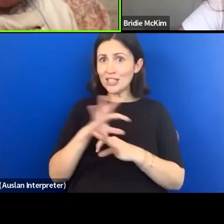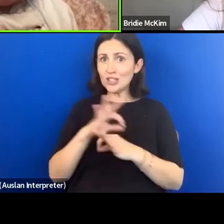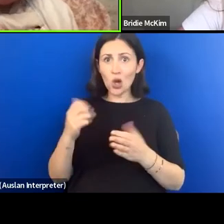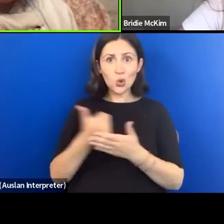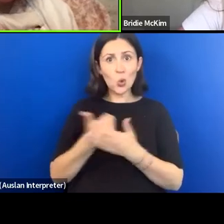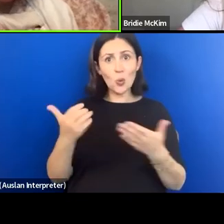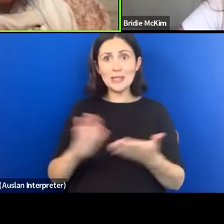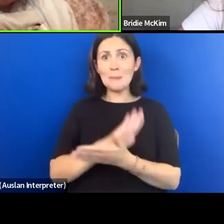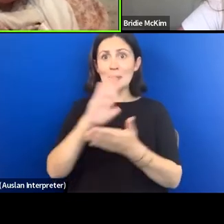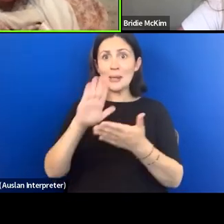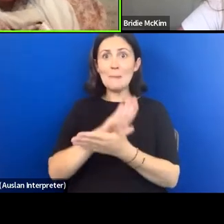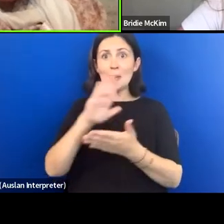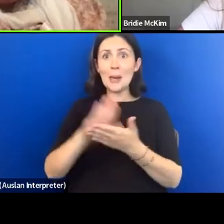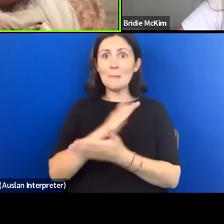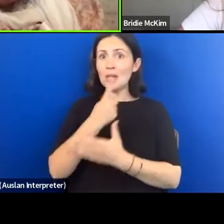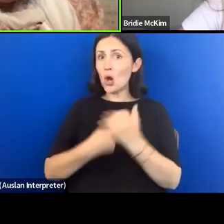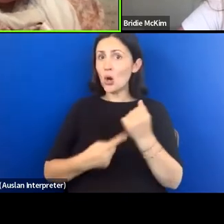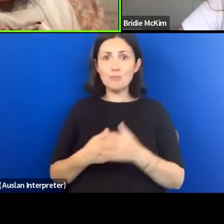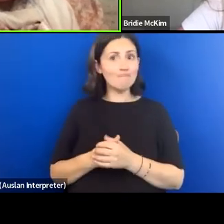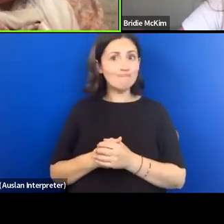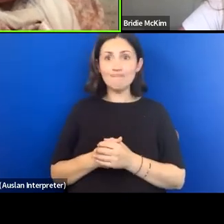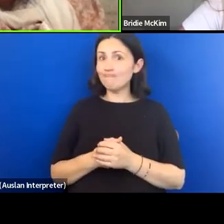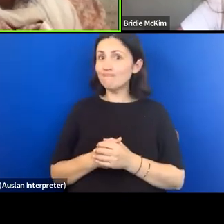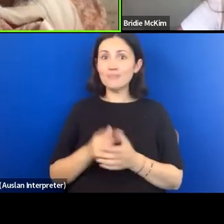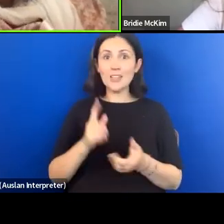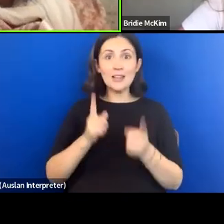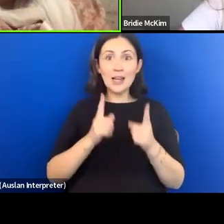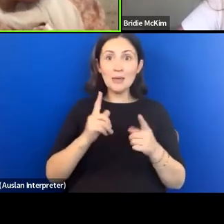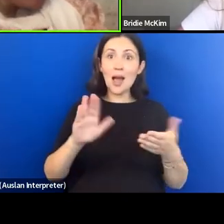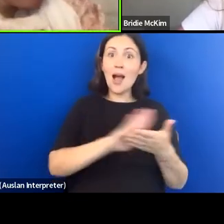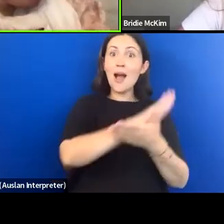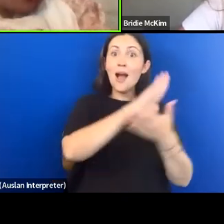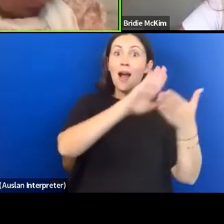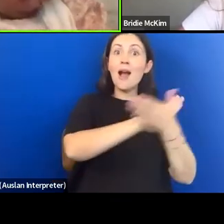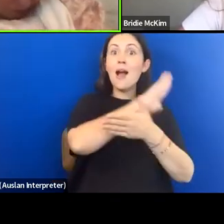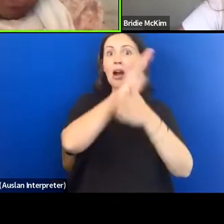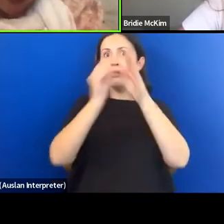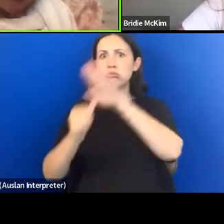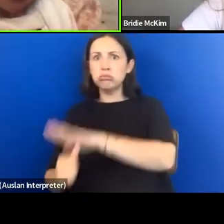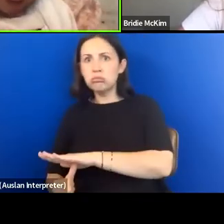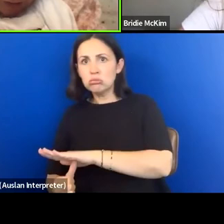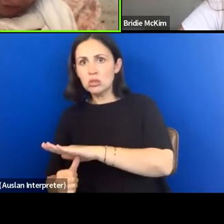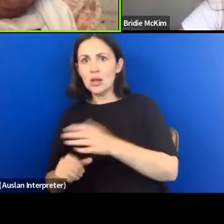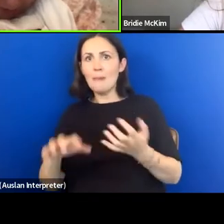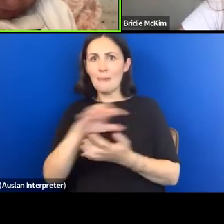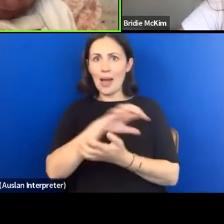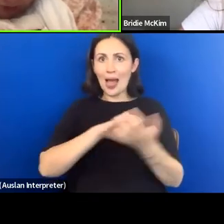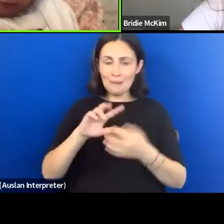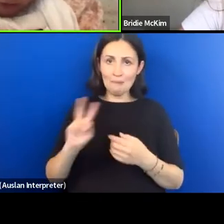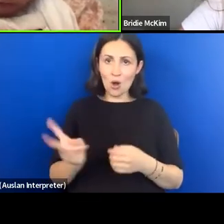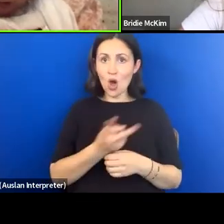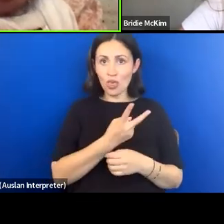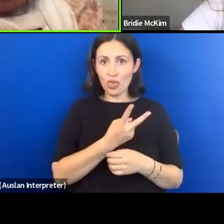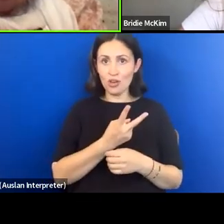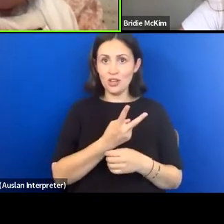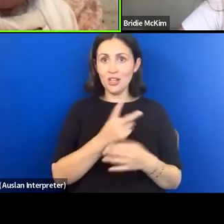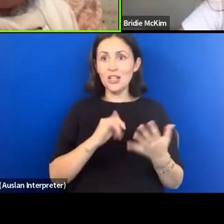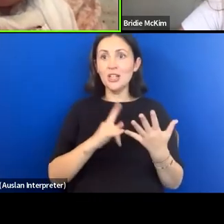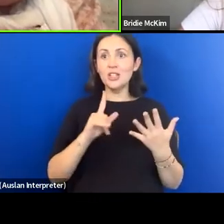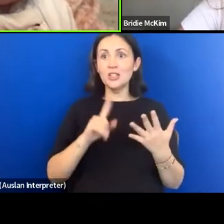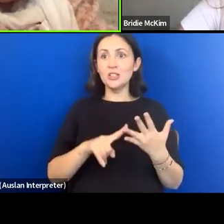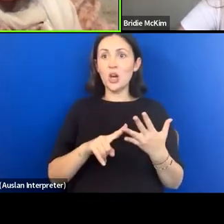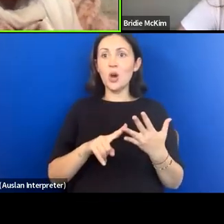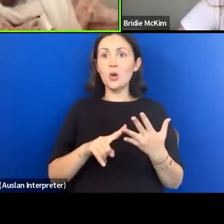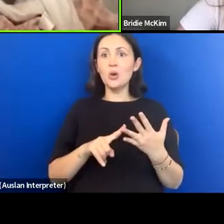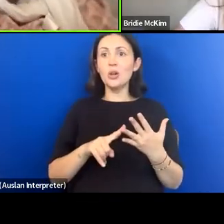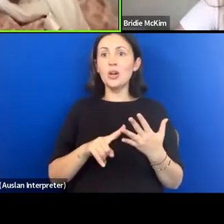guess, is shades of light and dark. So what's important to me is not so much genre, but